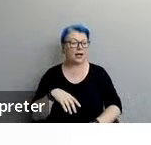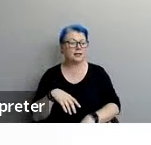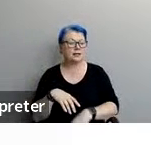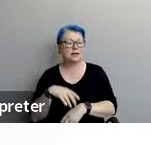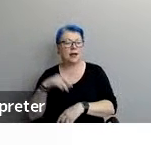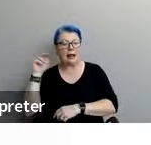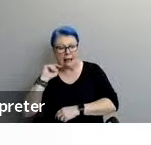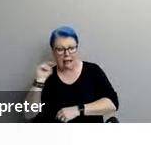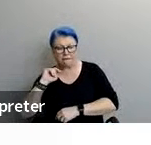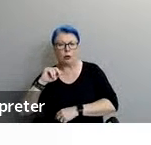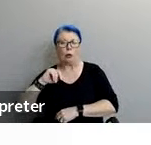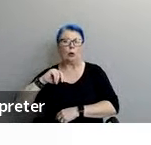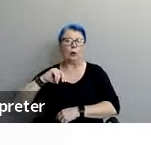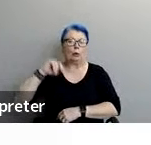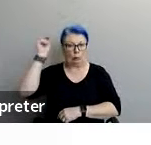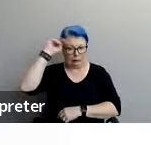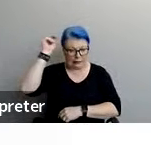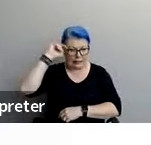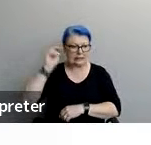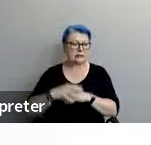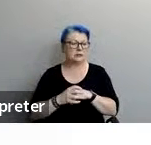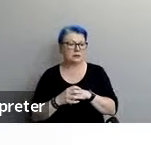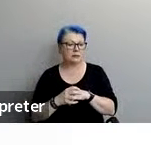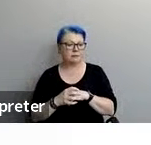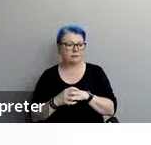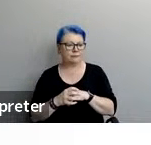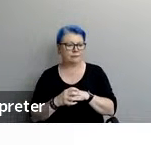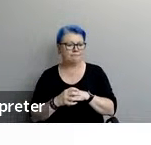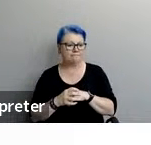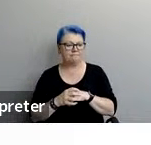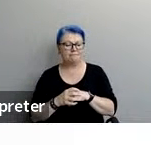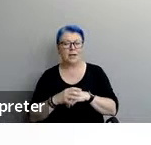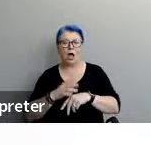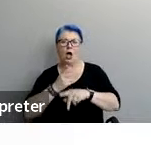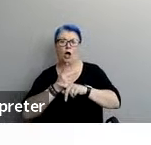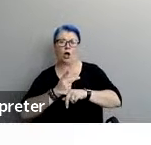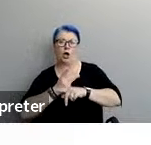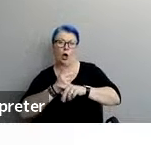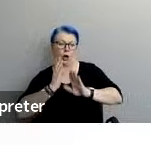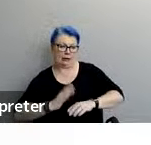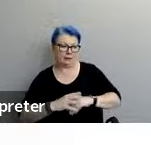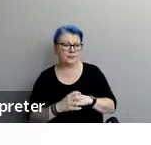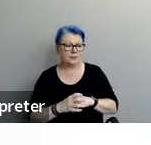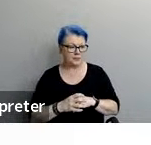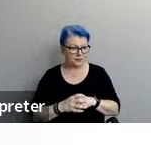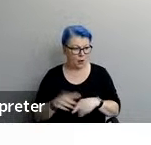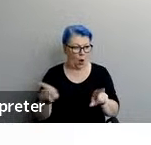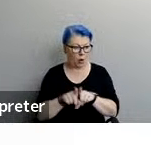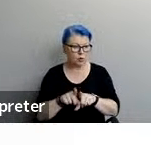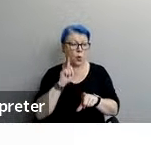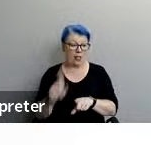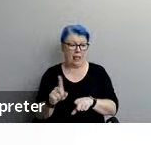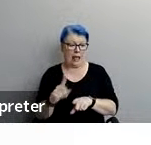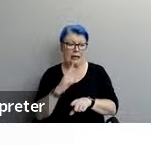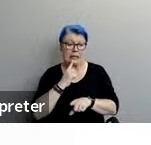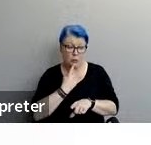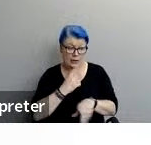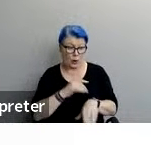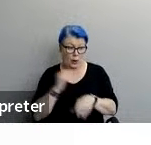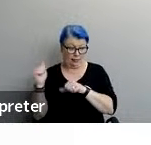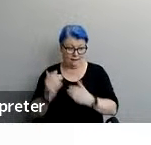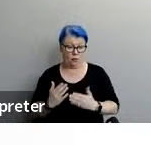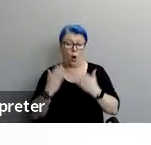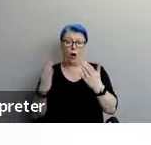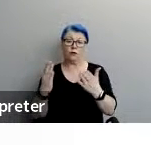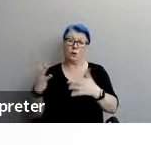discuss the critical leave offering for 5 days annual leave with catastrophic loss, property, home, critical injury that would require